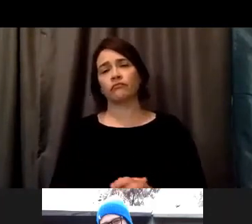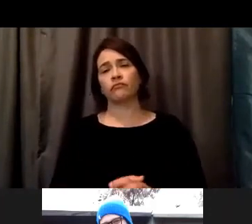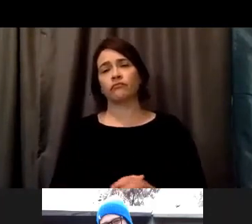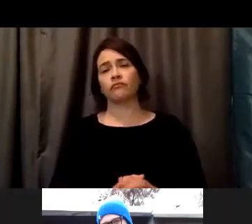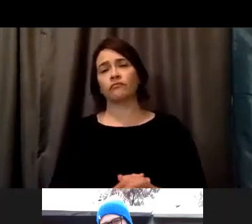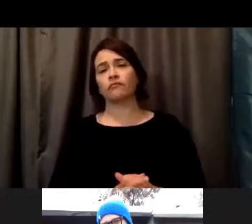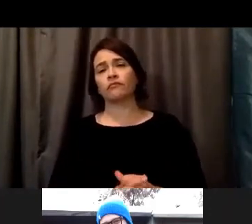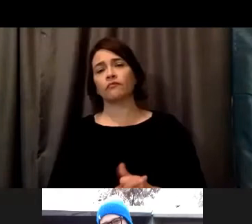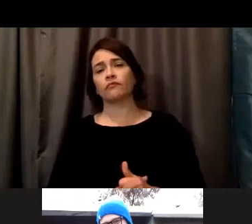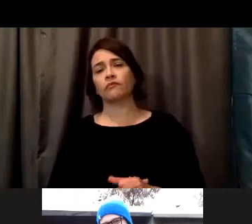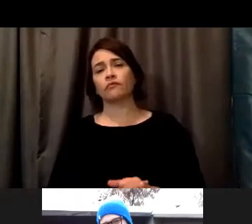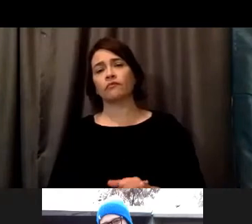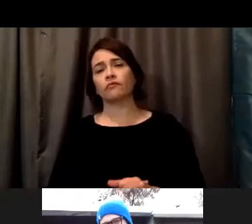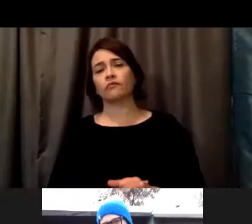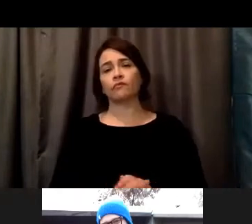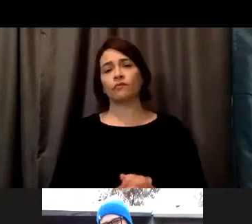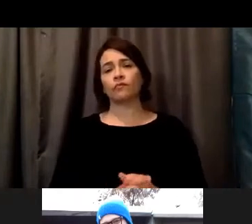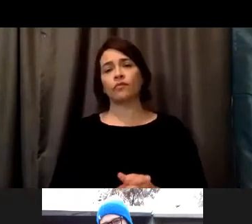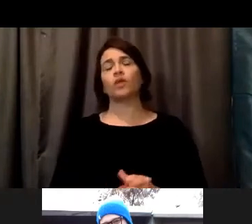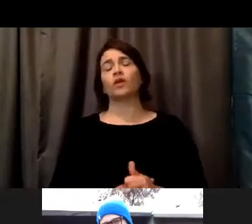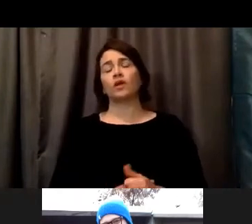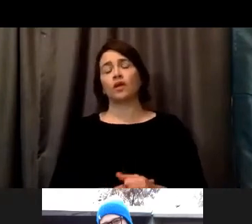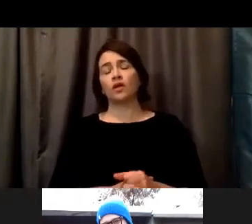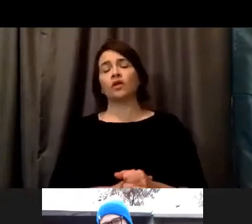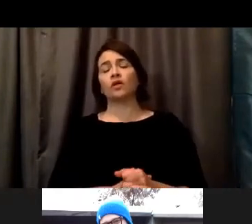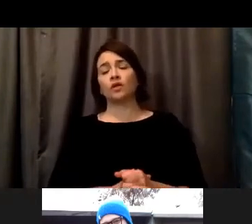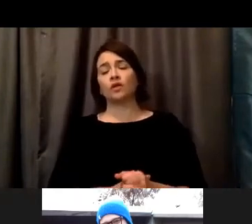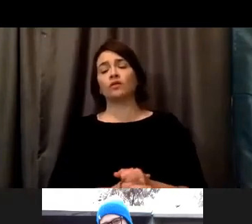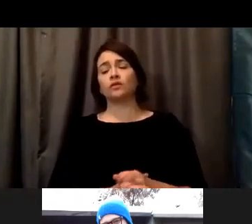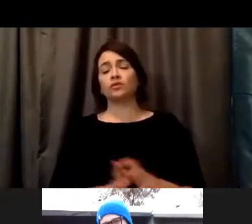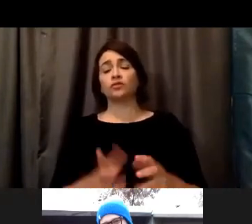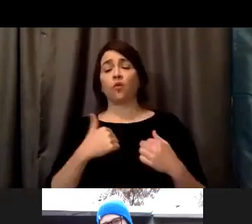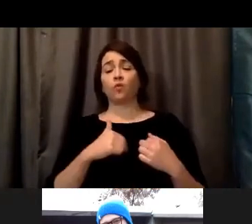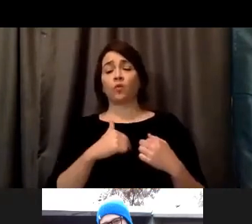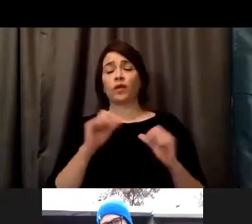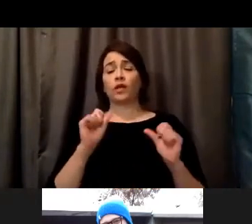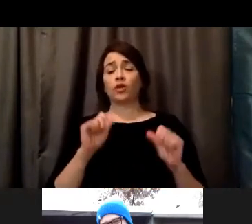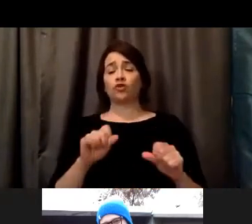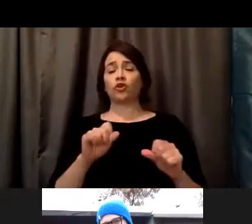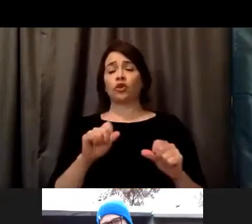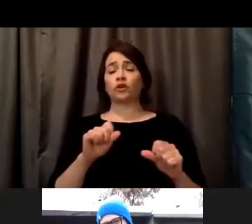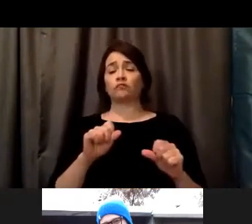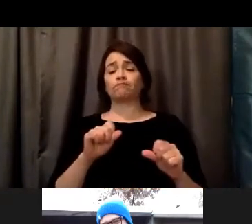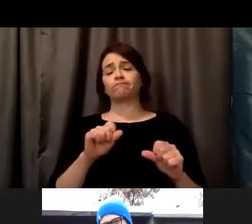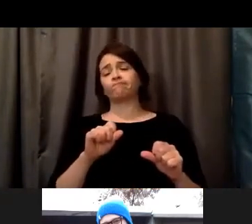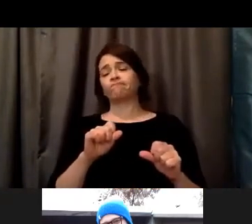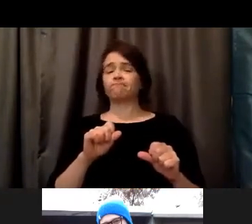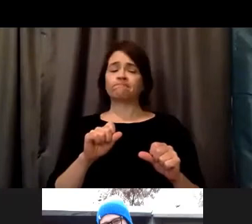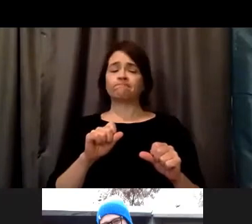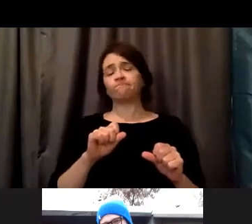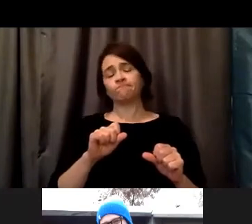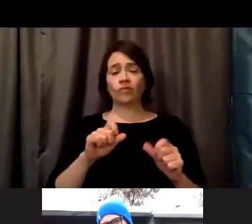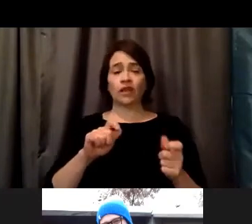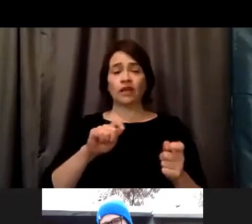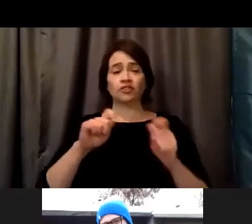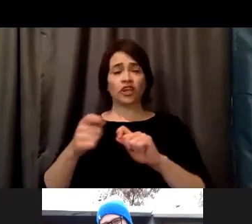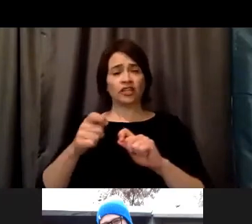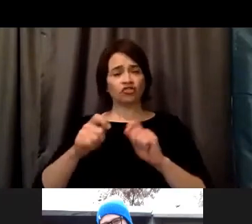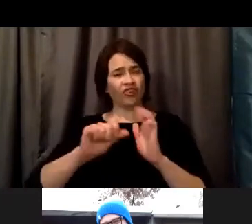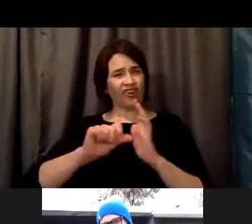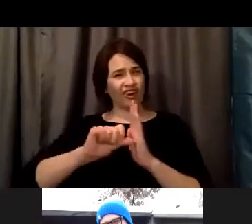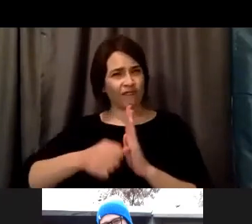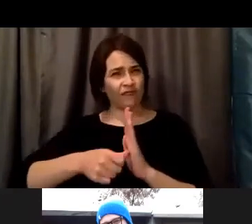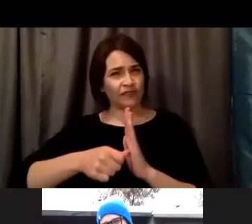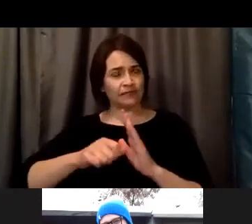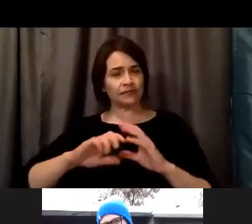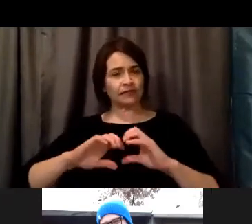emphasis could be improved in how we teach the children in the school